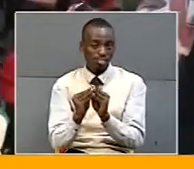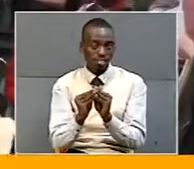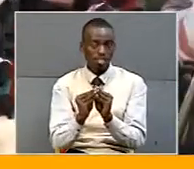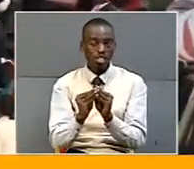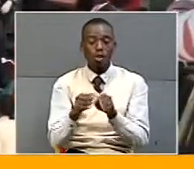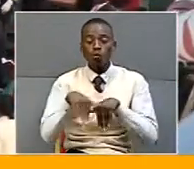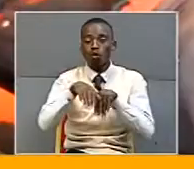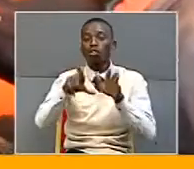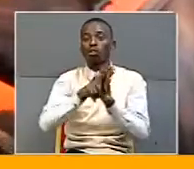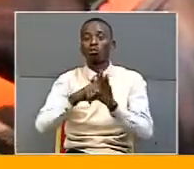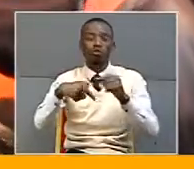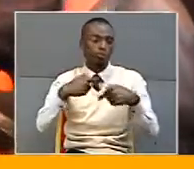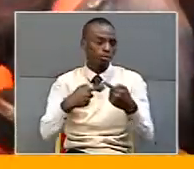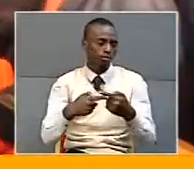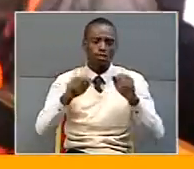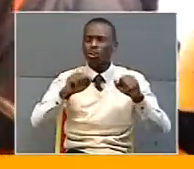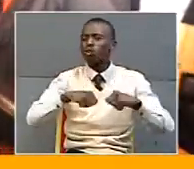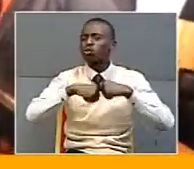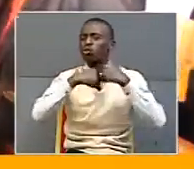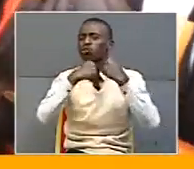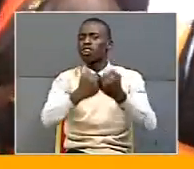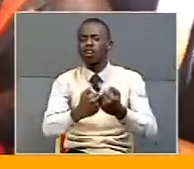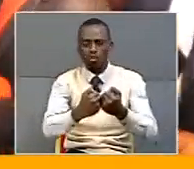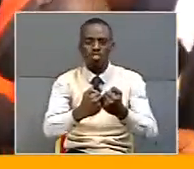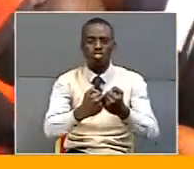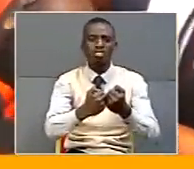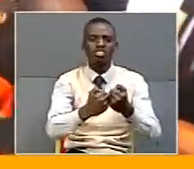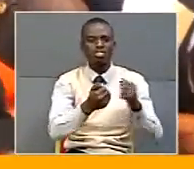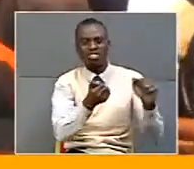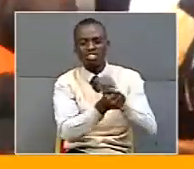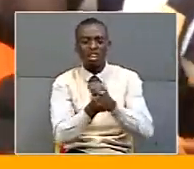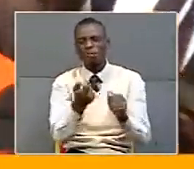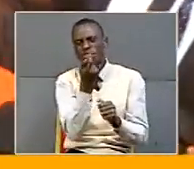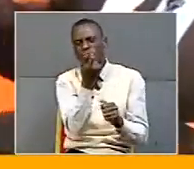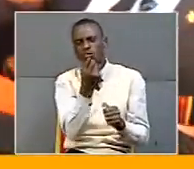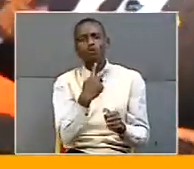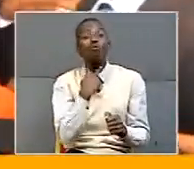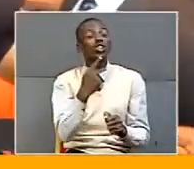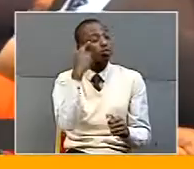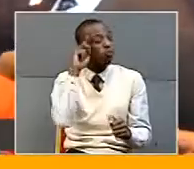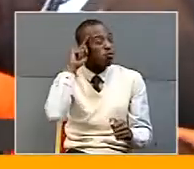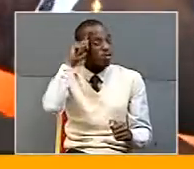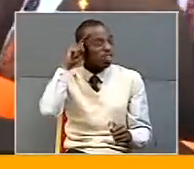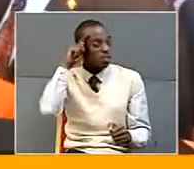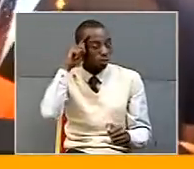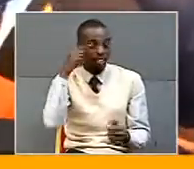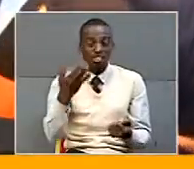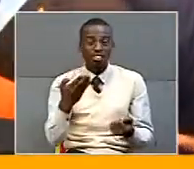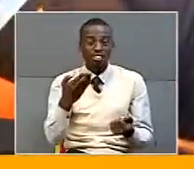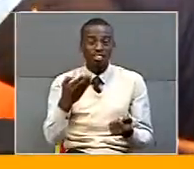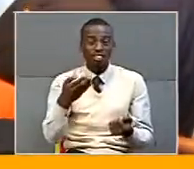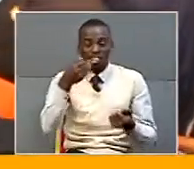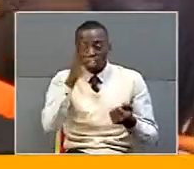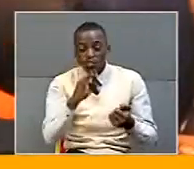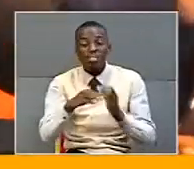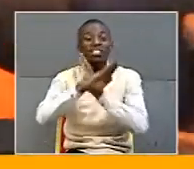rules of procedure. You cannot muzzle the voice of reason. I'm one of the few voices of reason there. If she was suspended, she would